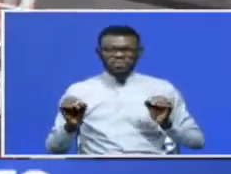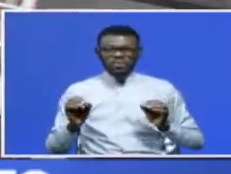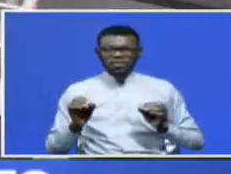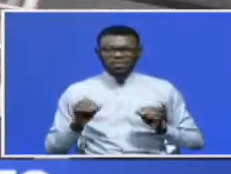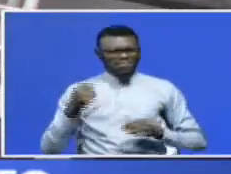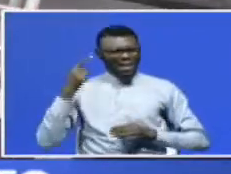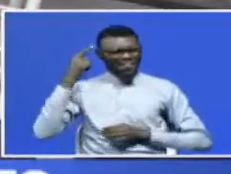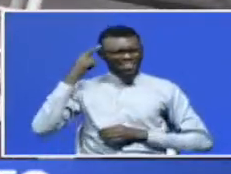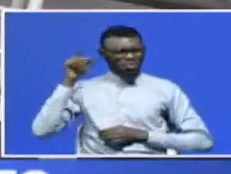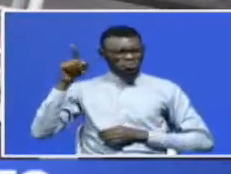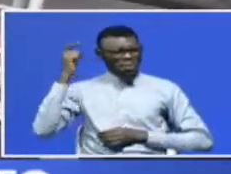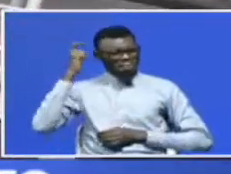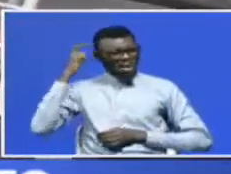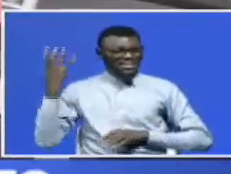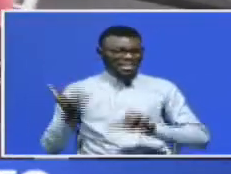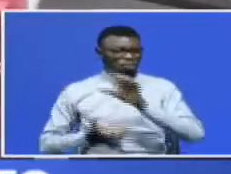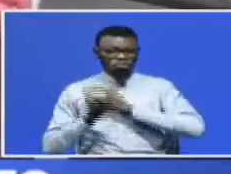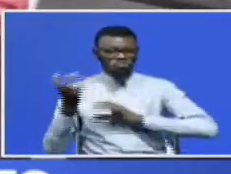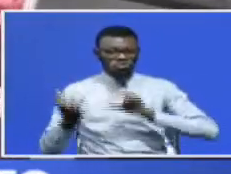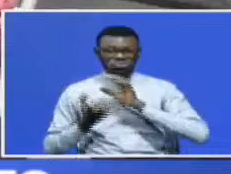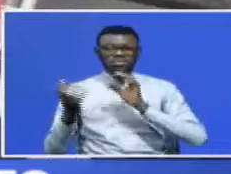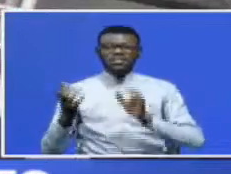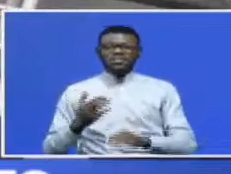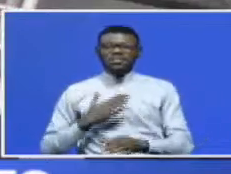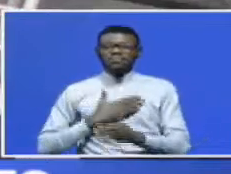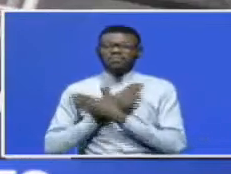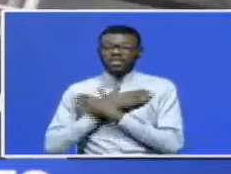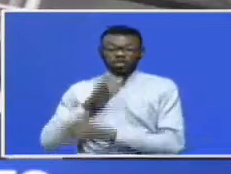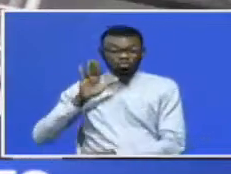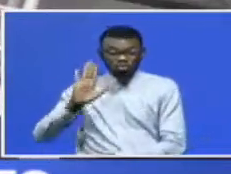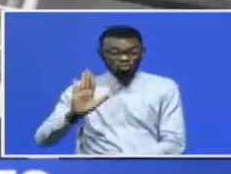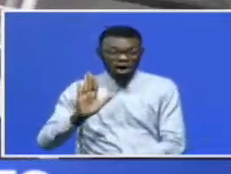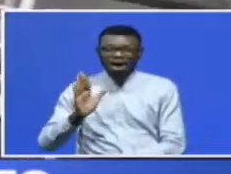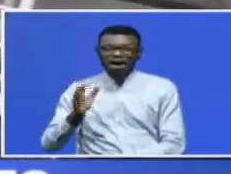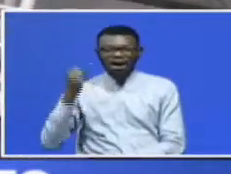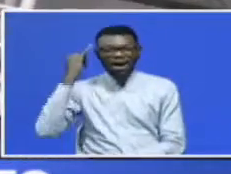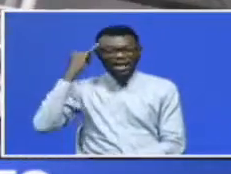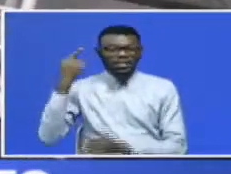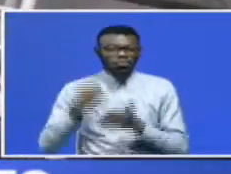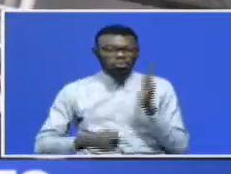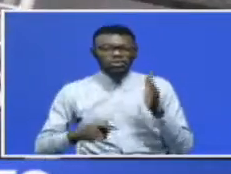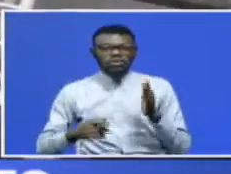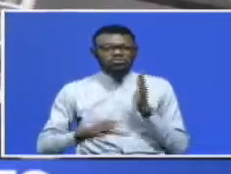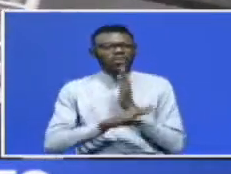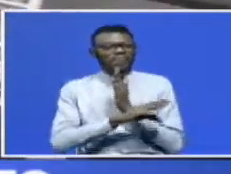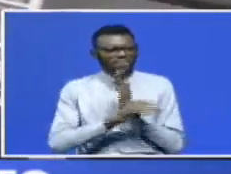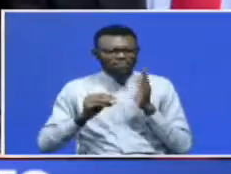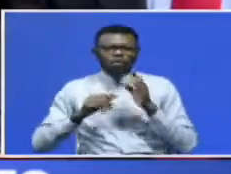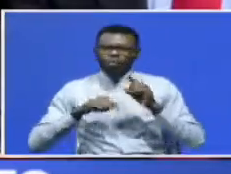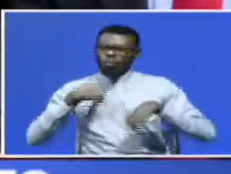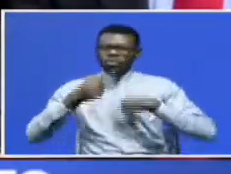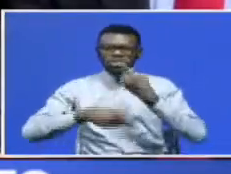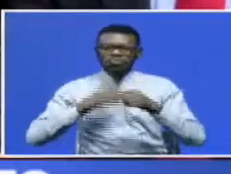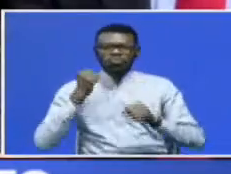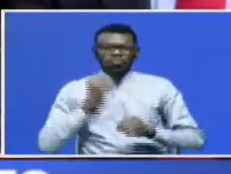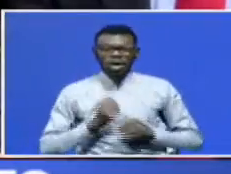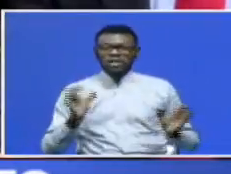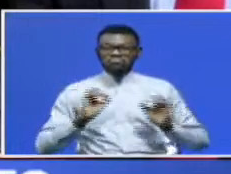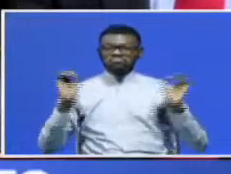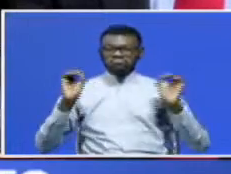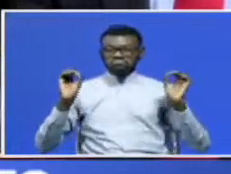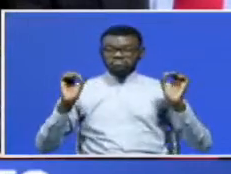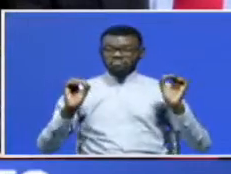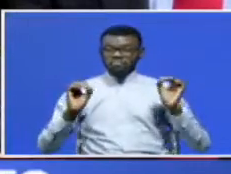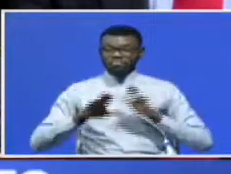Nafikiri umechanganyikiwa, my friend. Nafikiri slogan yako inataka kuwa wizi wizi bila kazi. I challenge